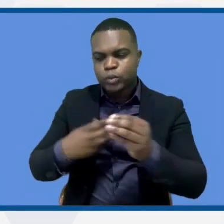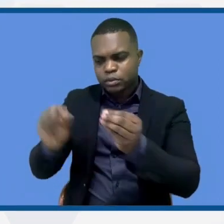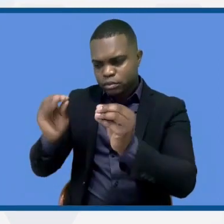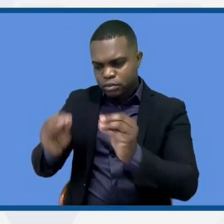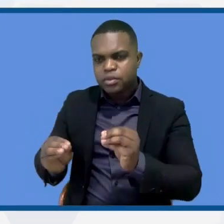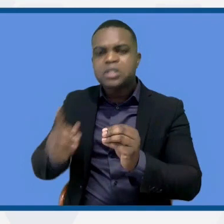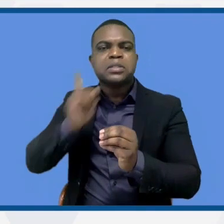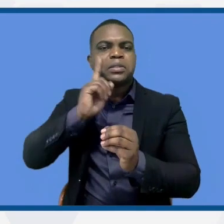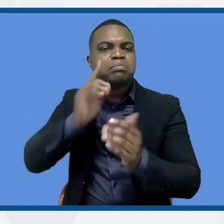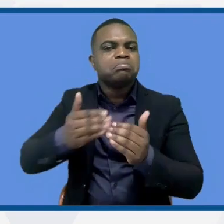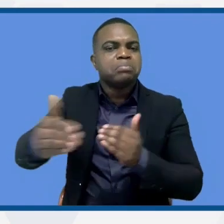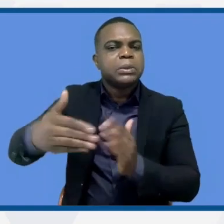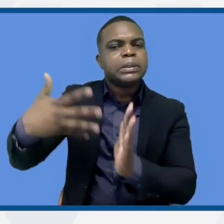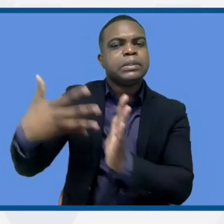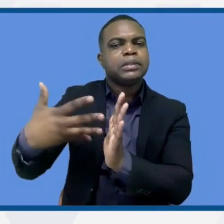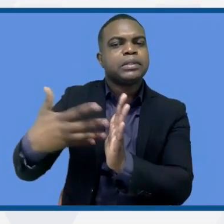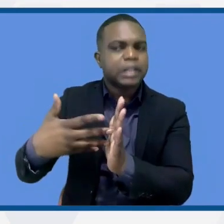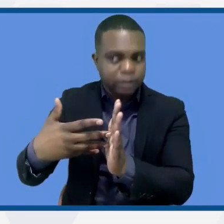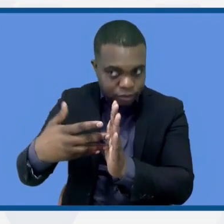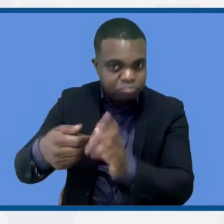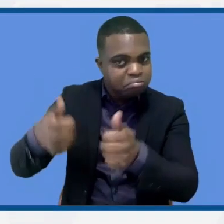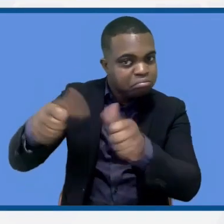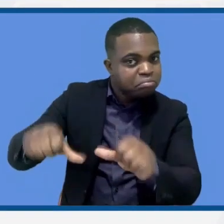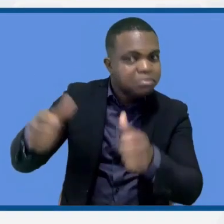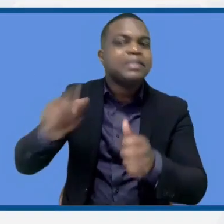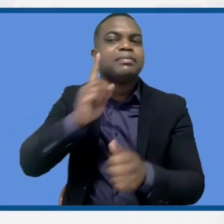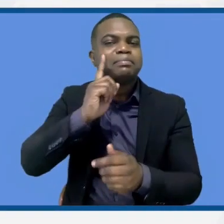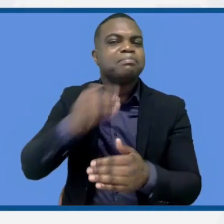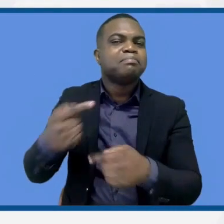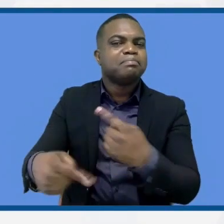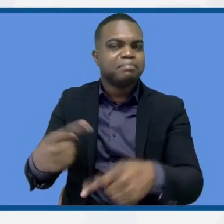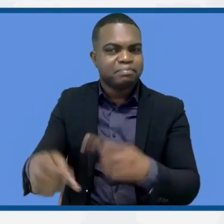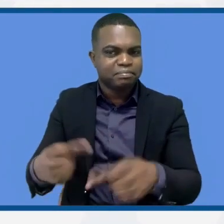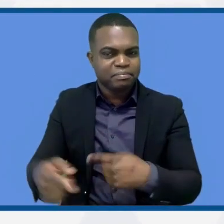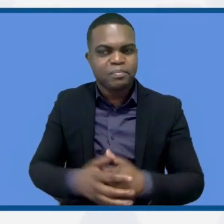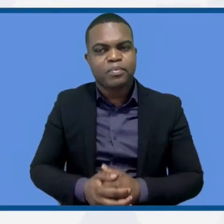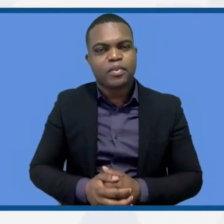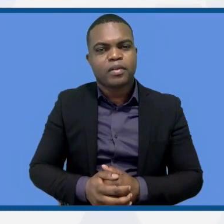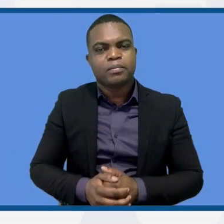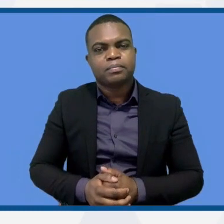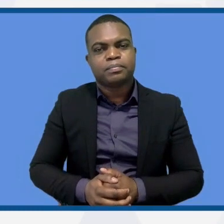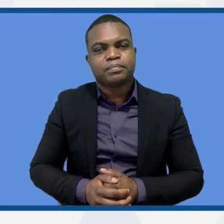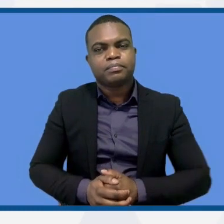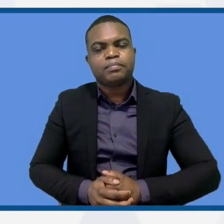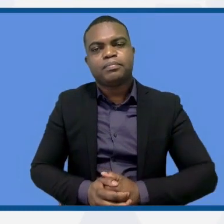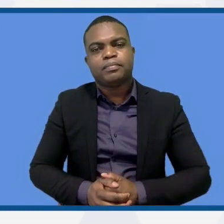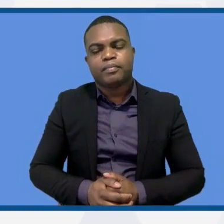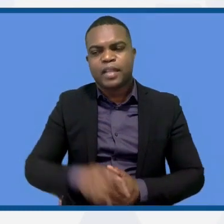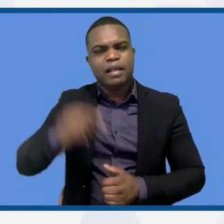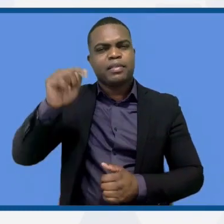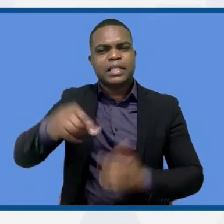fishing community in Jamaica, and so mangrove restoration, for example, would be a key nature-based solution which